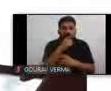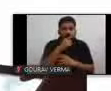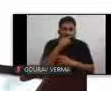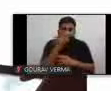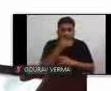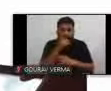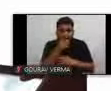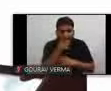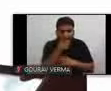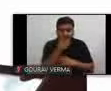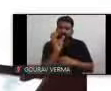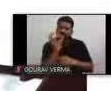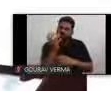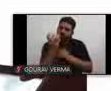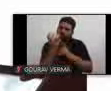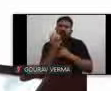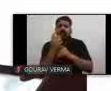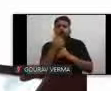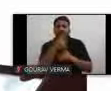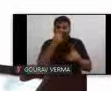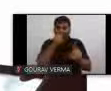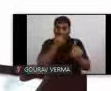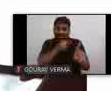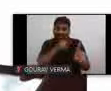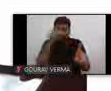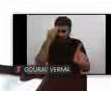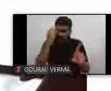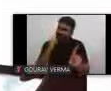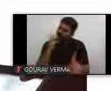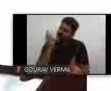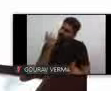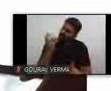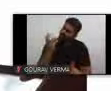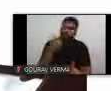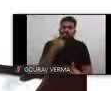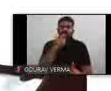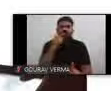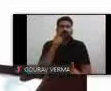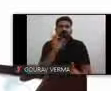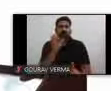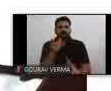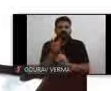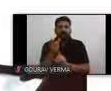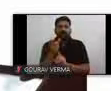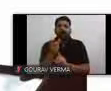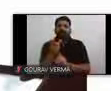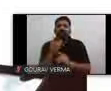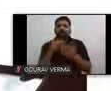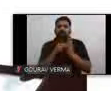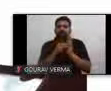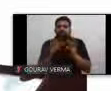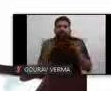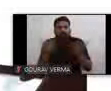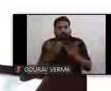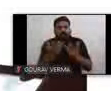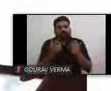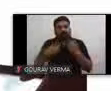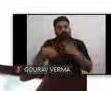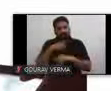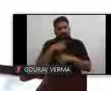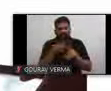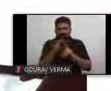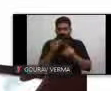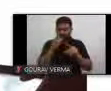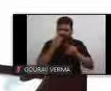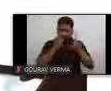the tomato. He knew that tomato is red in color. So that is what, how we do the assessment for